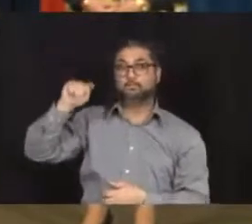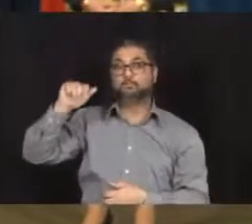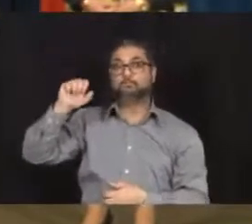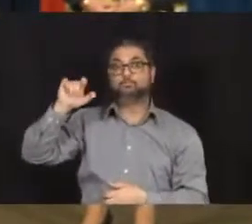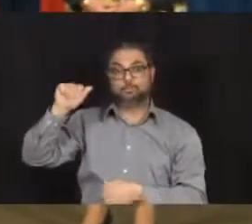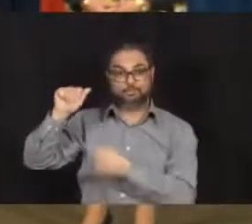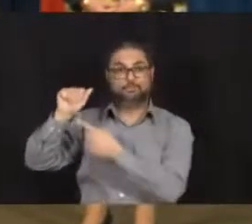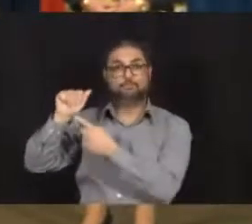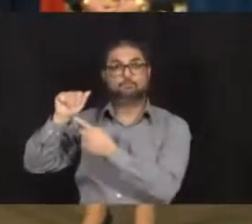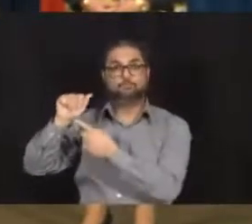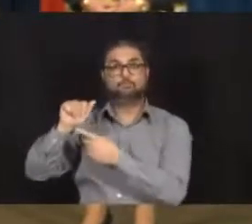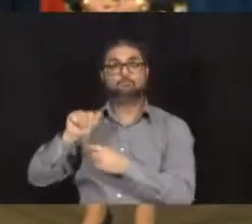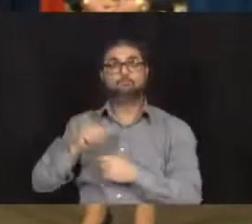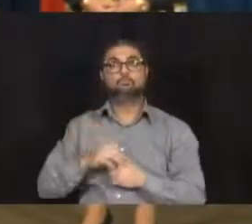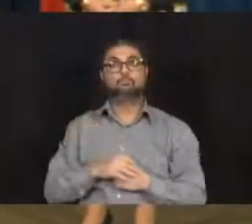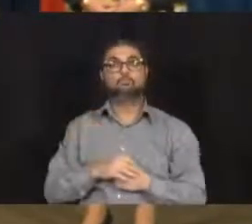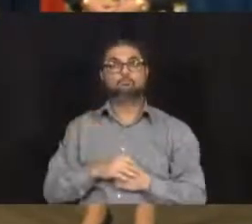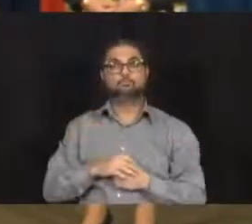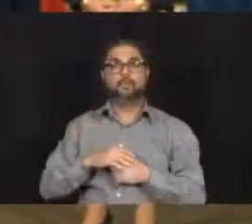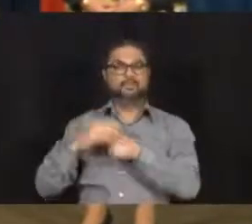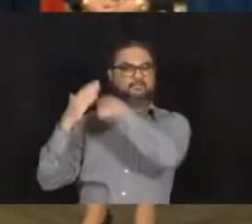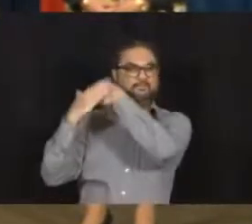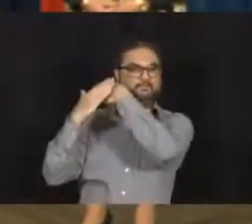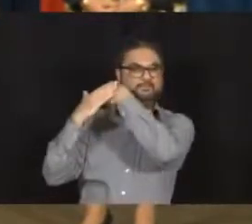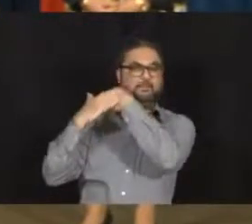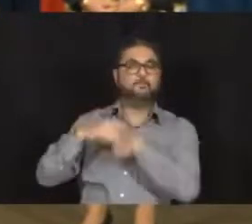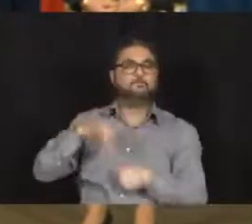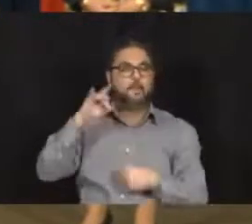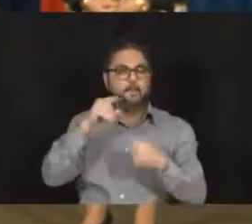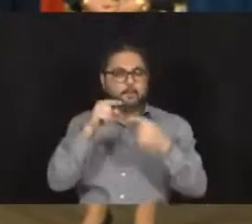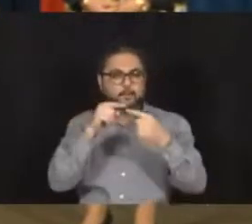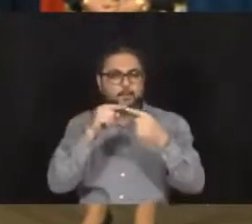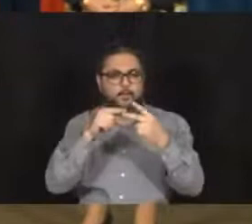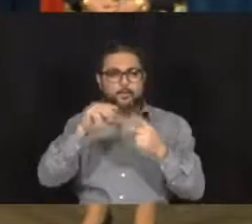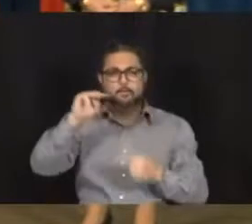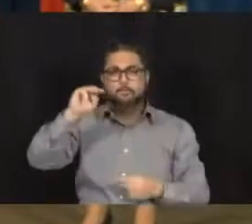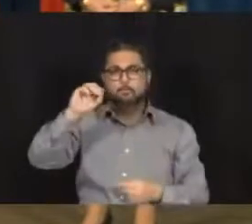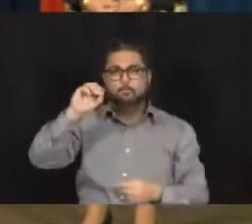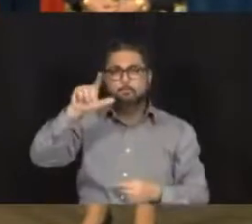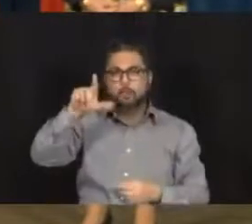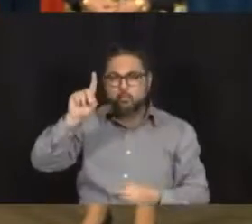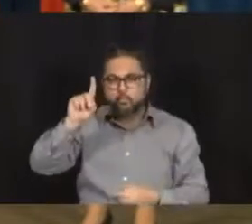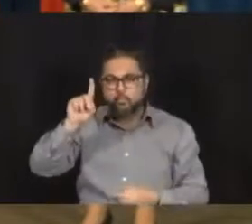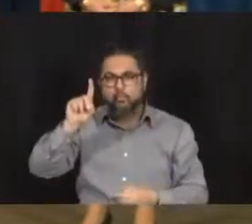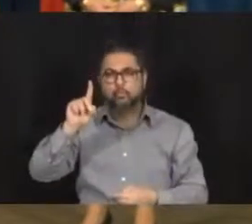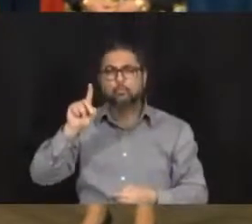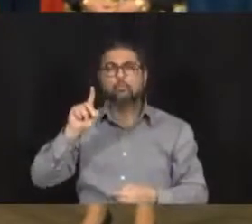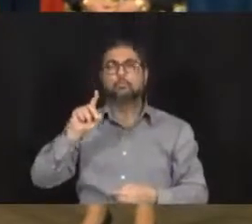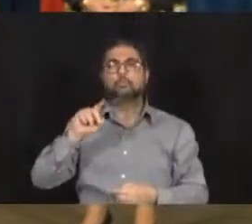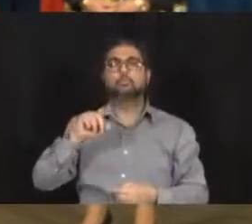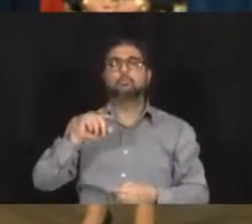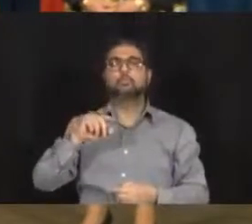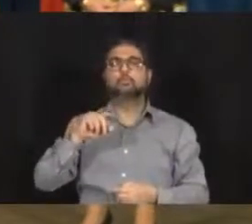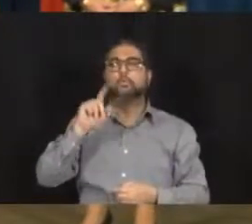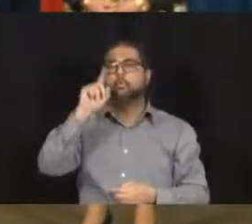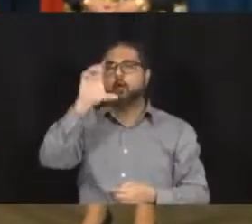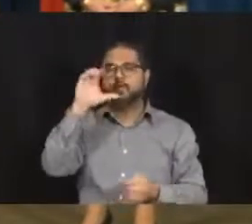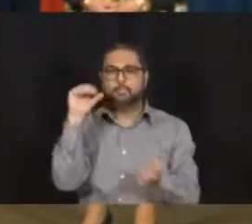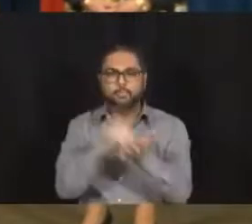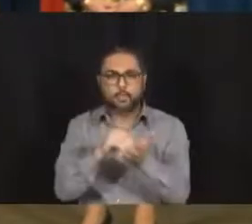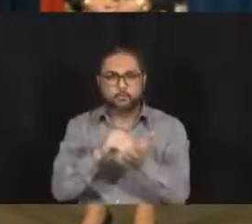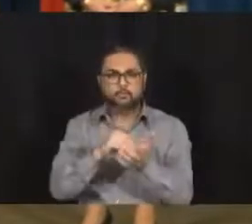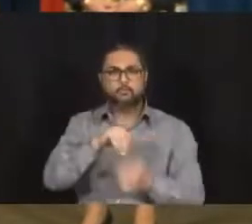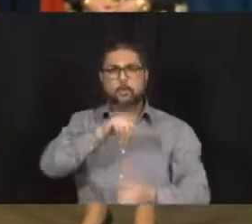found swabs with mold on it. I think it was 100,000. Then another company shipped in 200,000. We caught them. They're going to